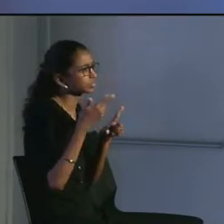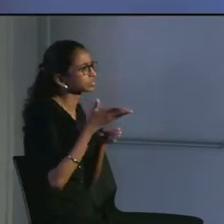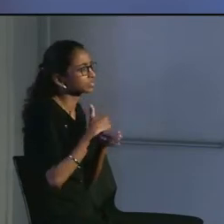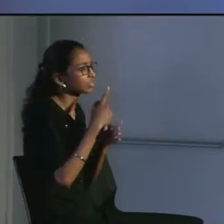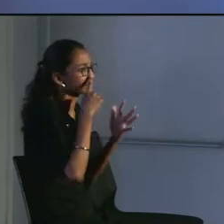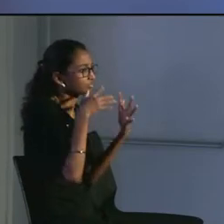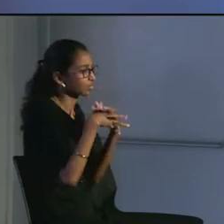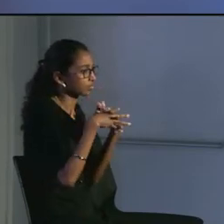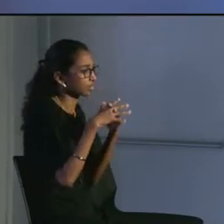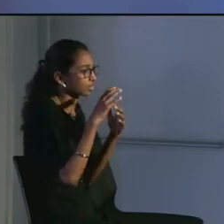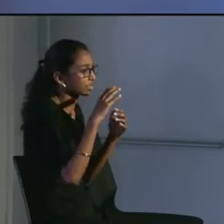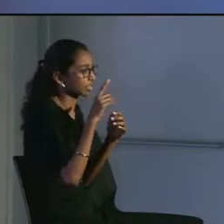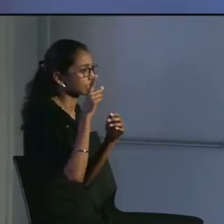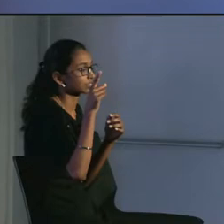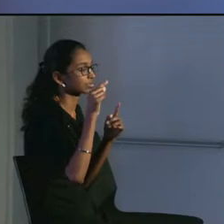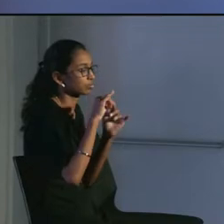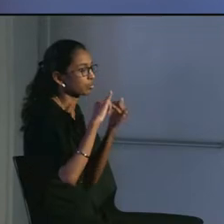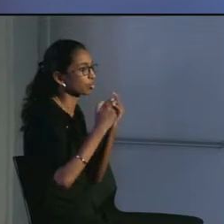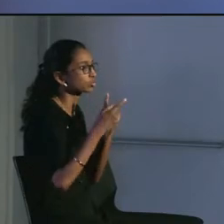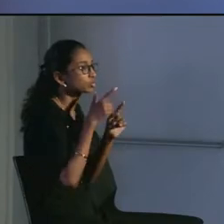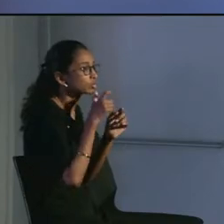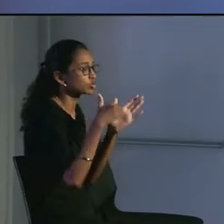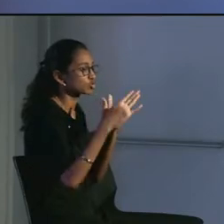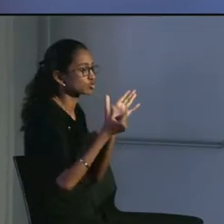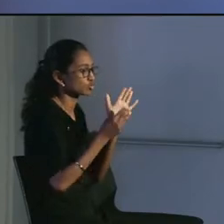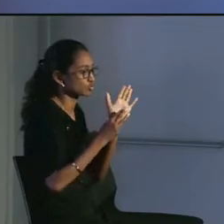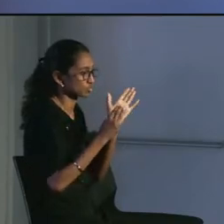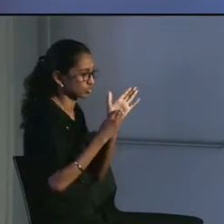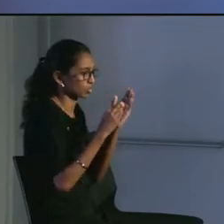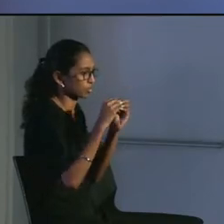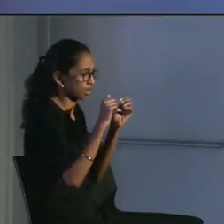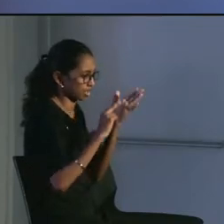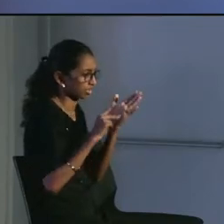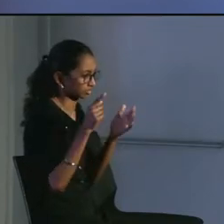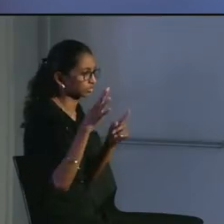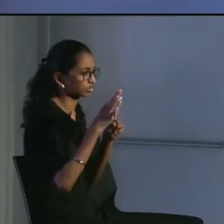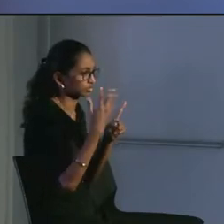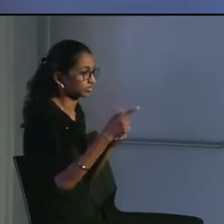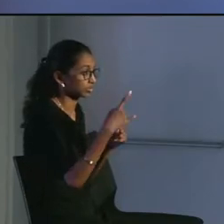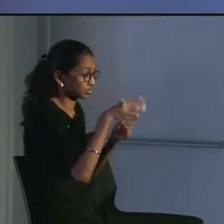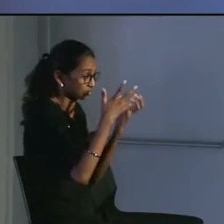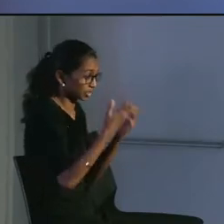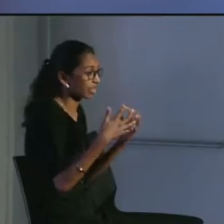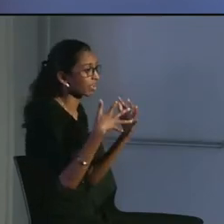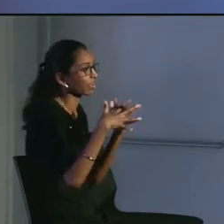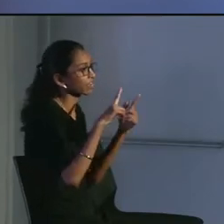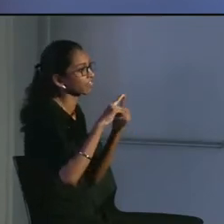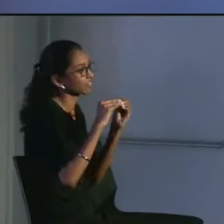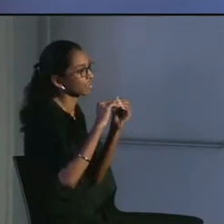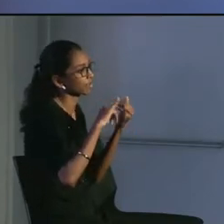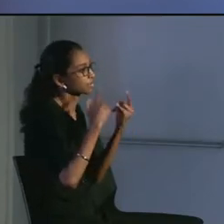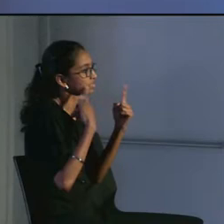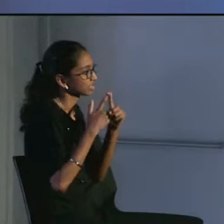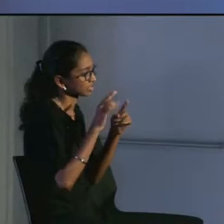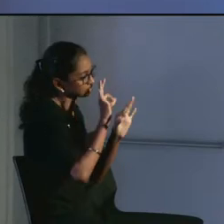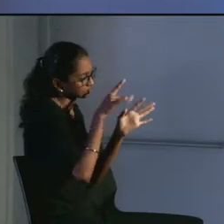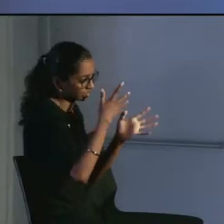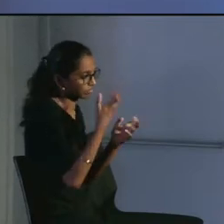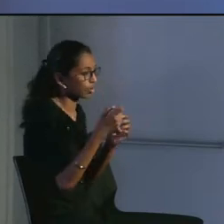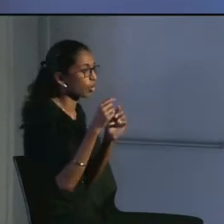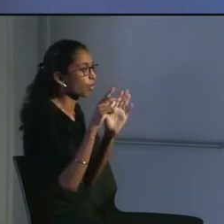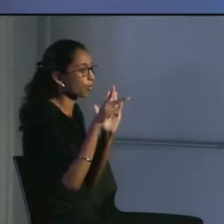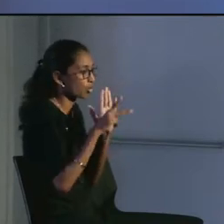collection which Vivan did. It's up on our website if any of you would like to see it. It's called